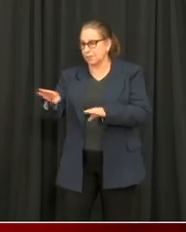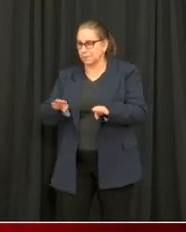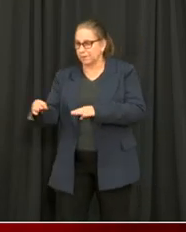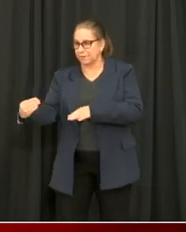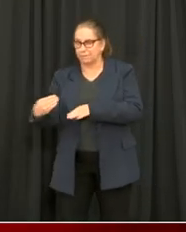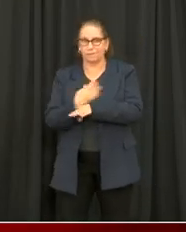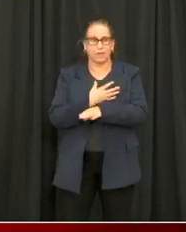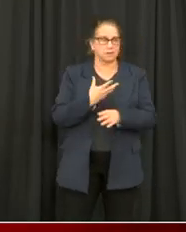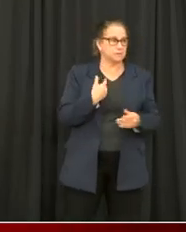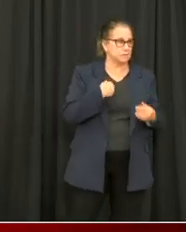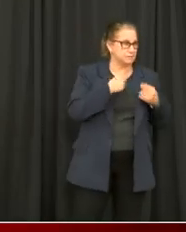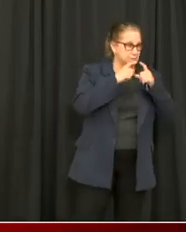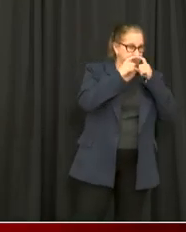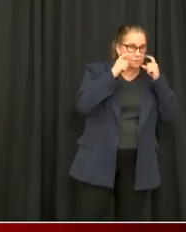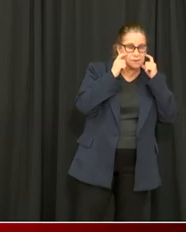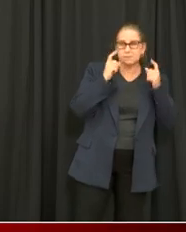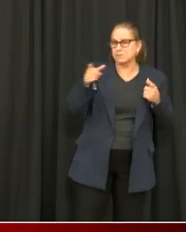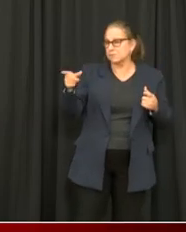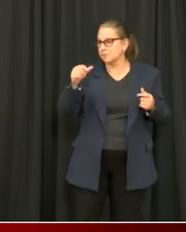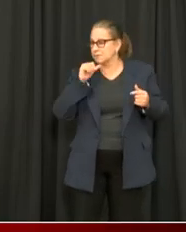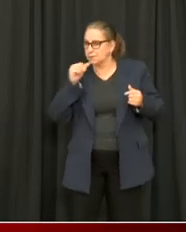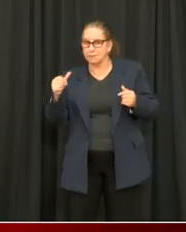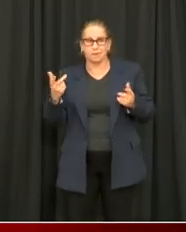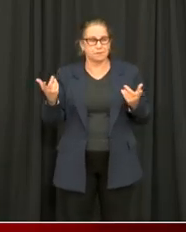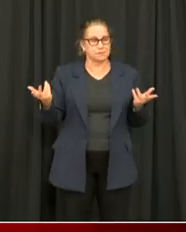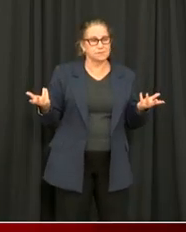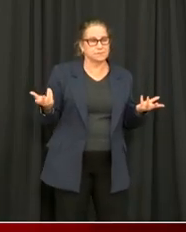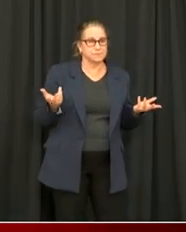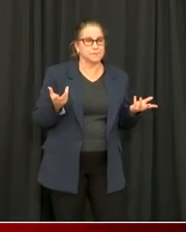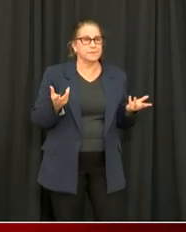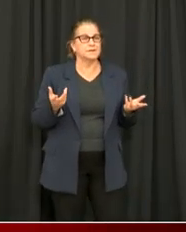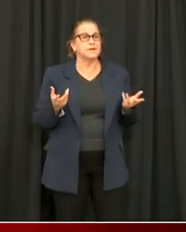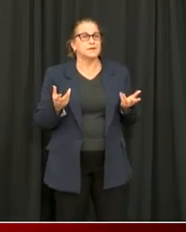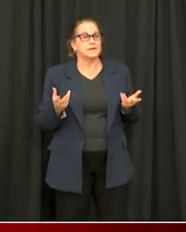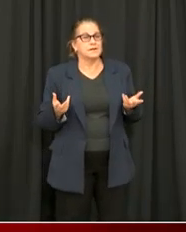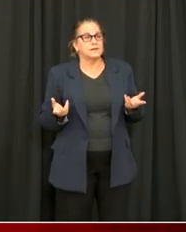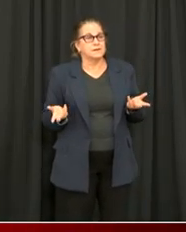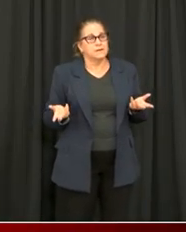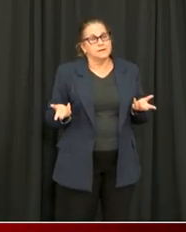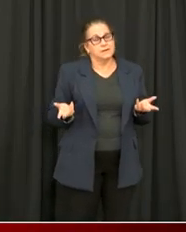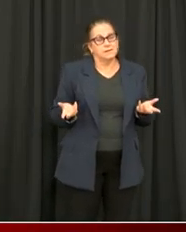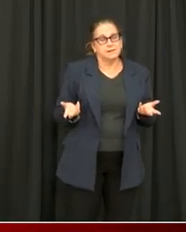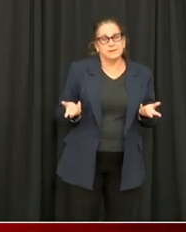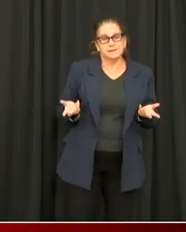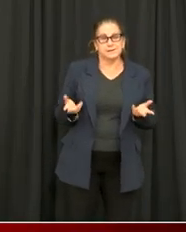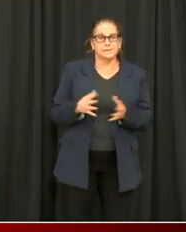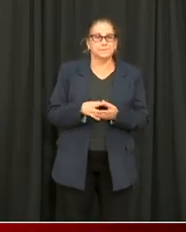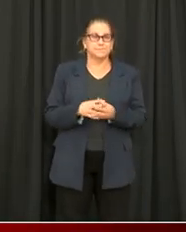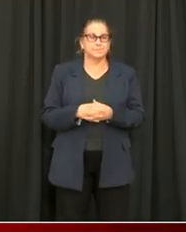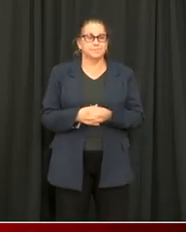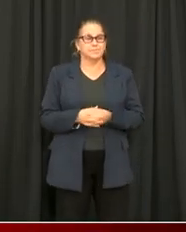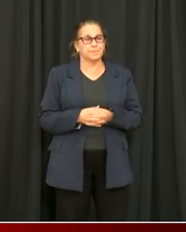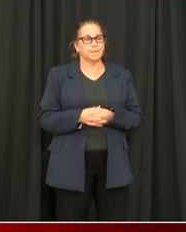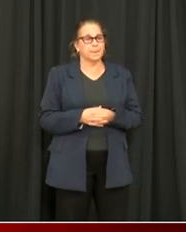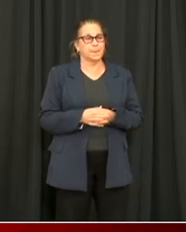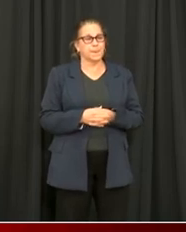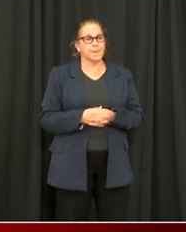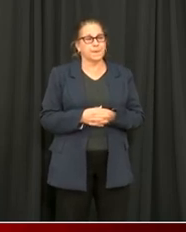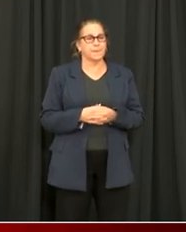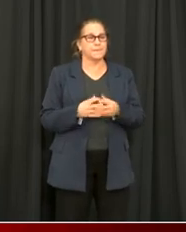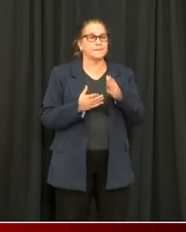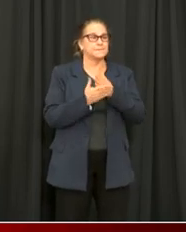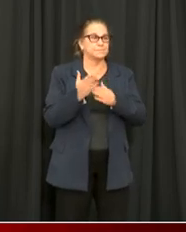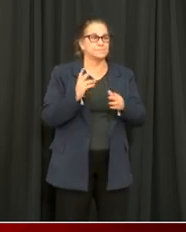there's some among us who are more susceptible to dying from this